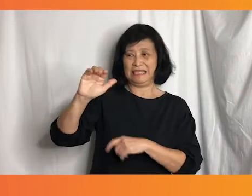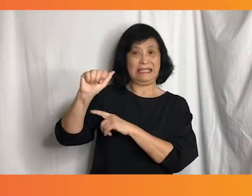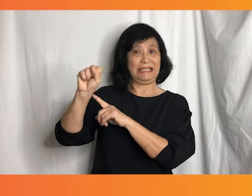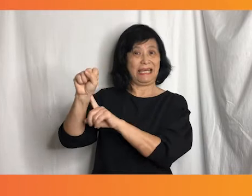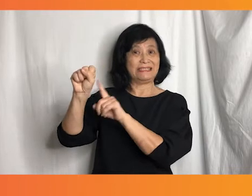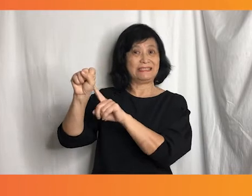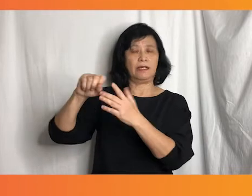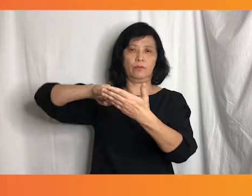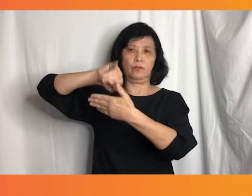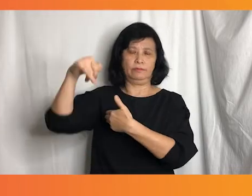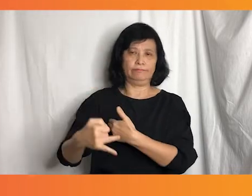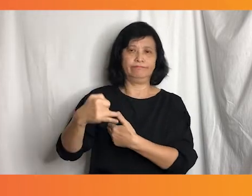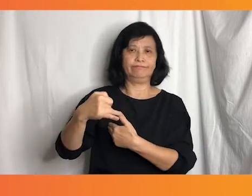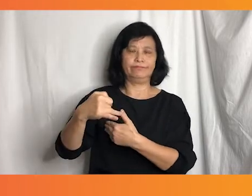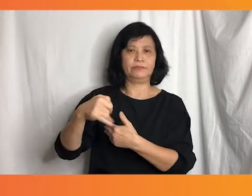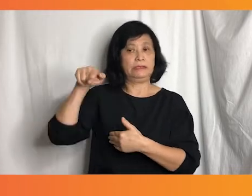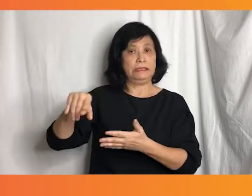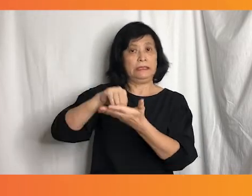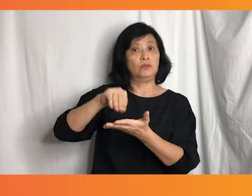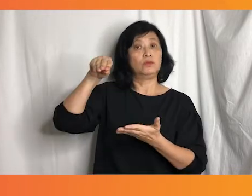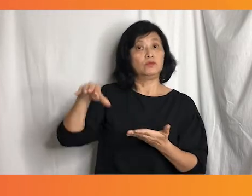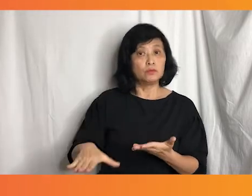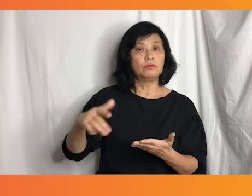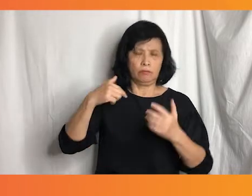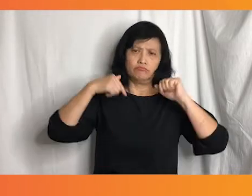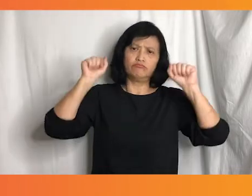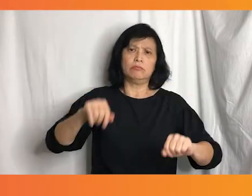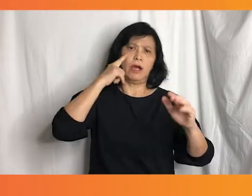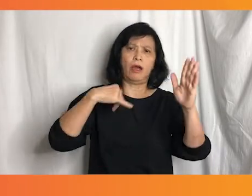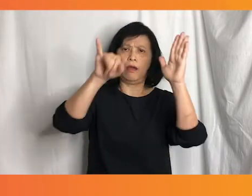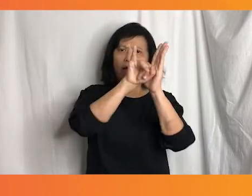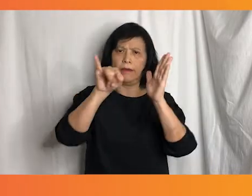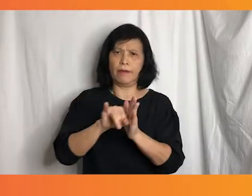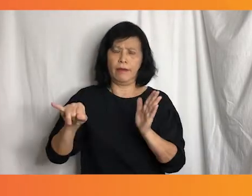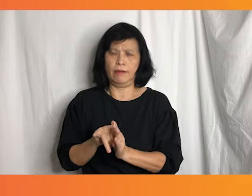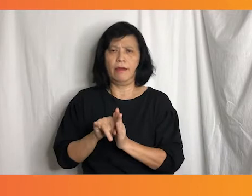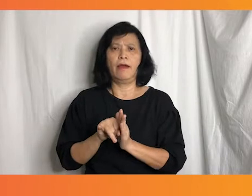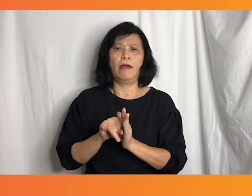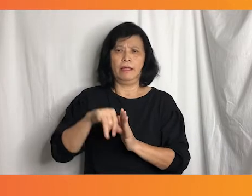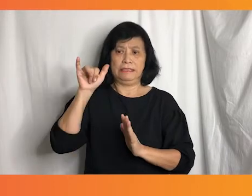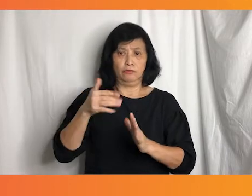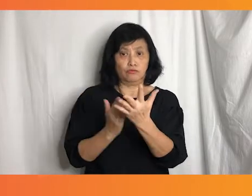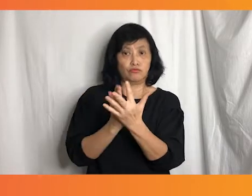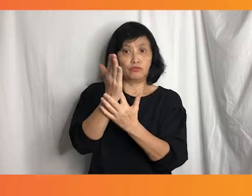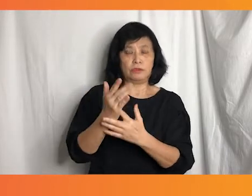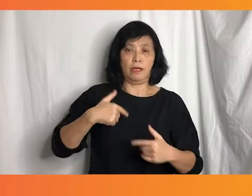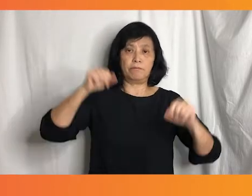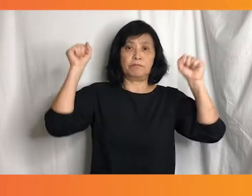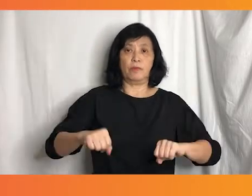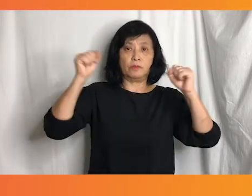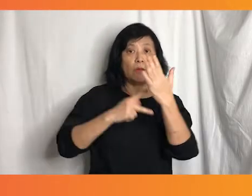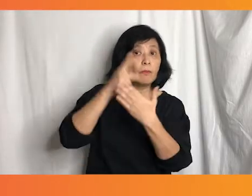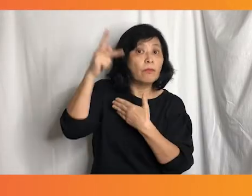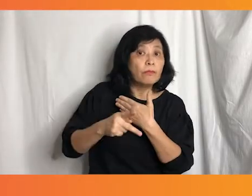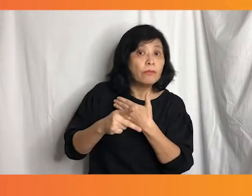it's a CAS project, right? The students are also able to identify that through this I'mPOSSIBLE program